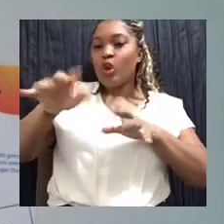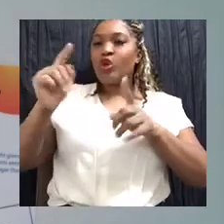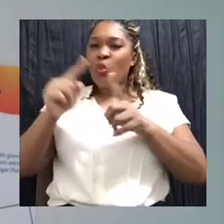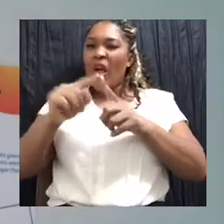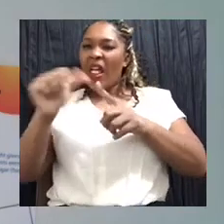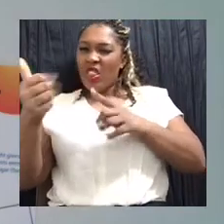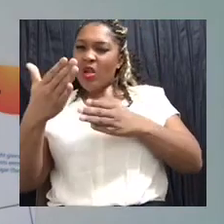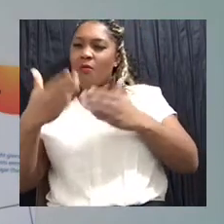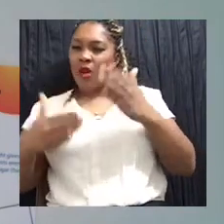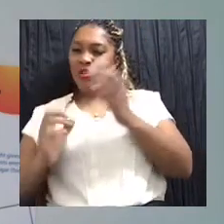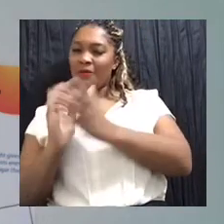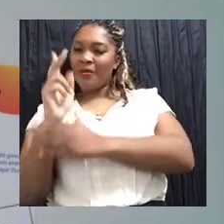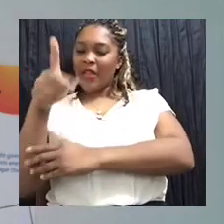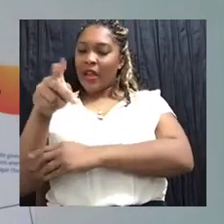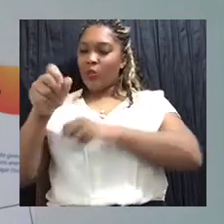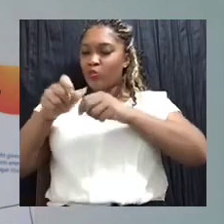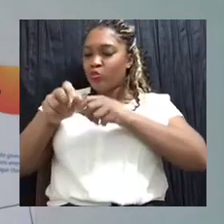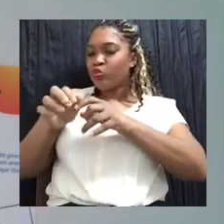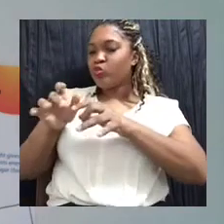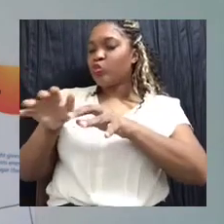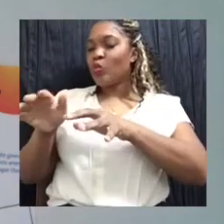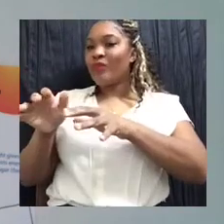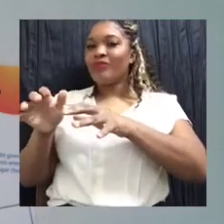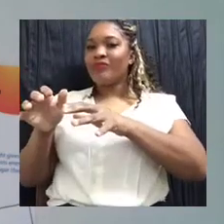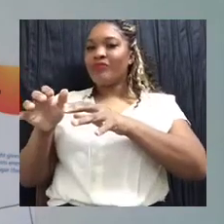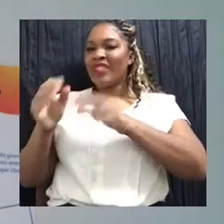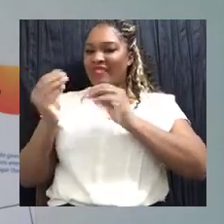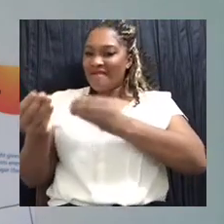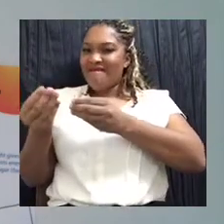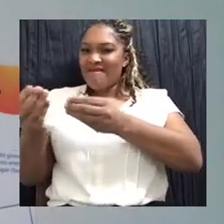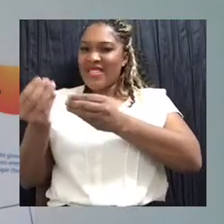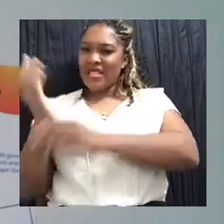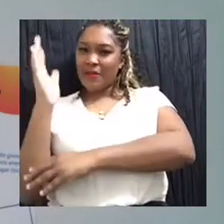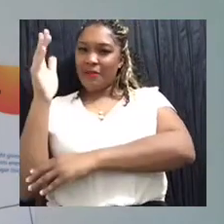it, and they help it grow.